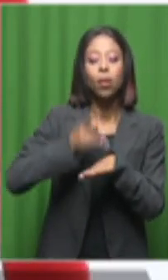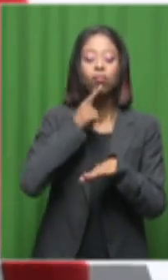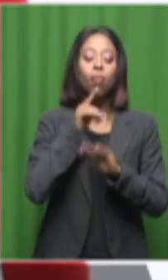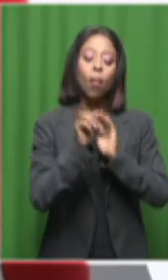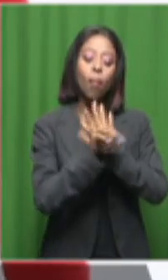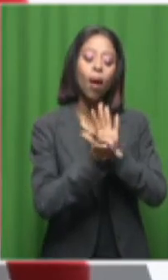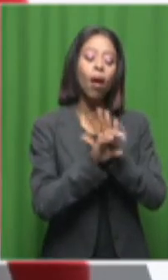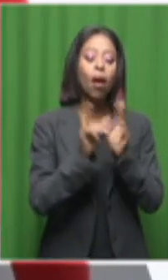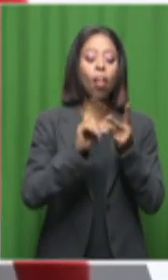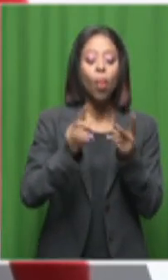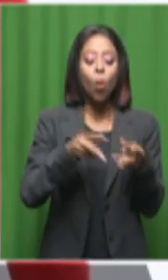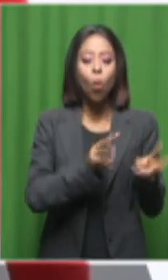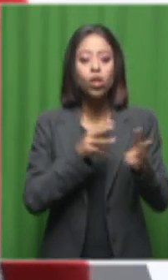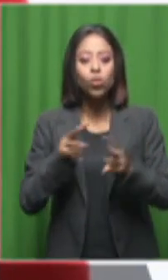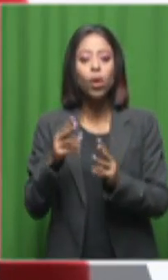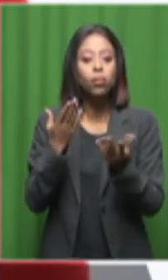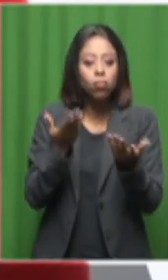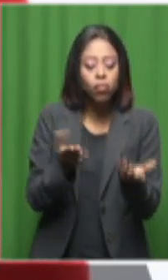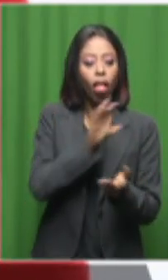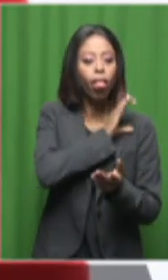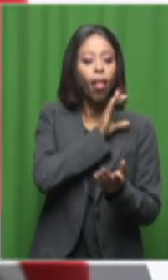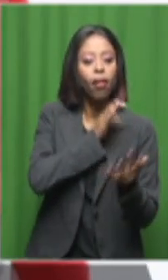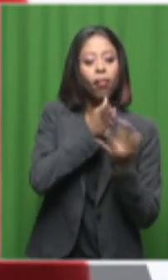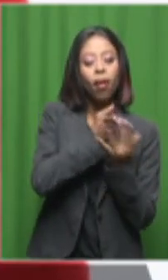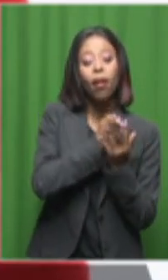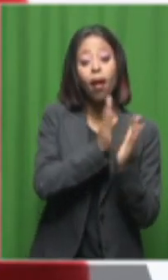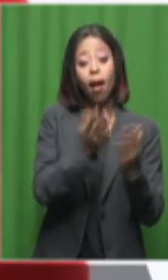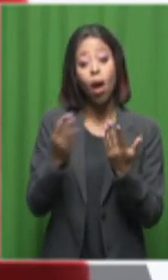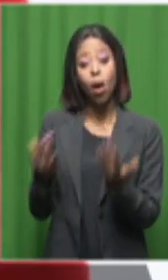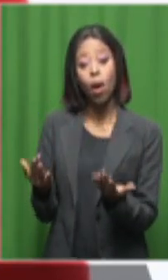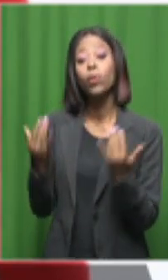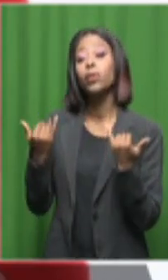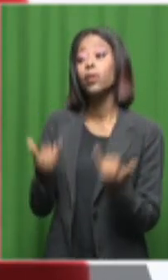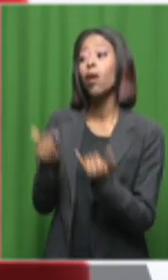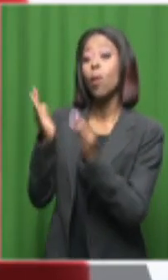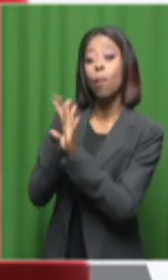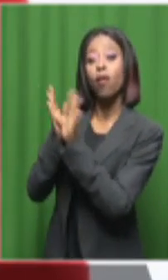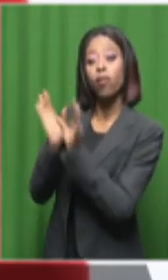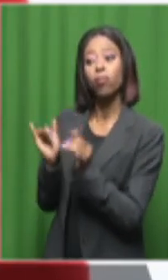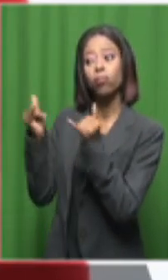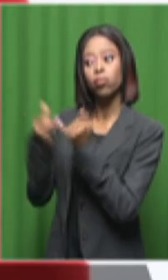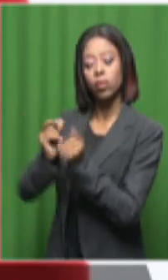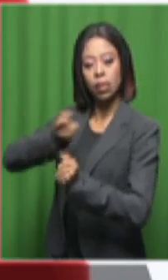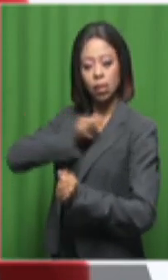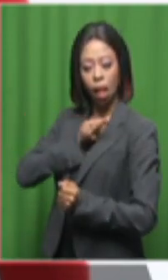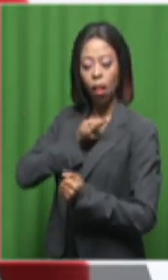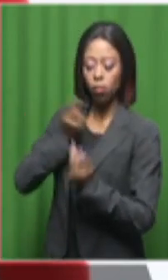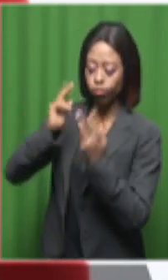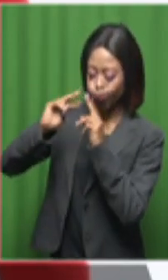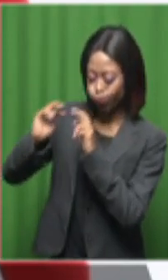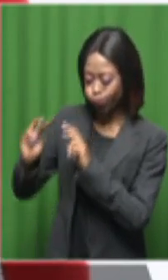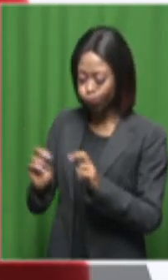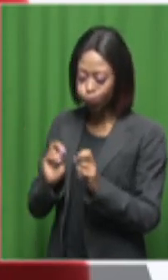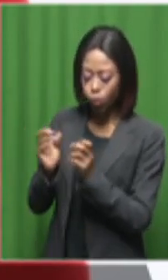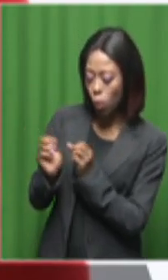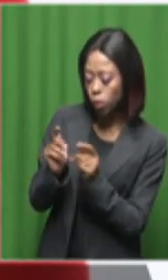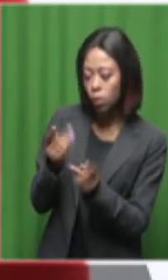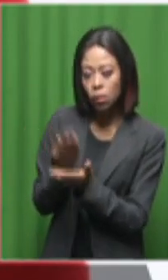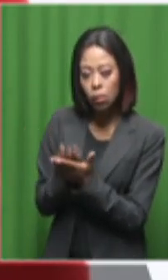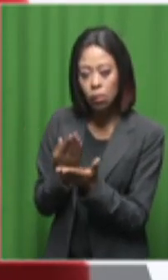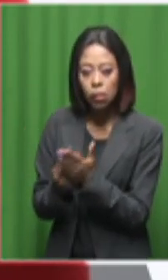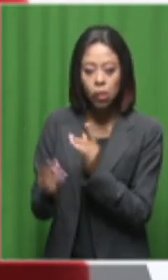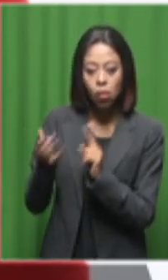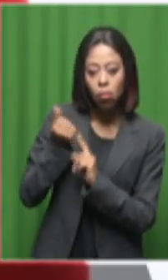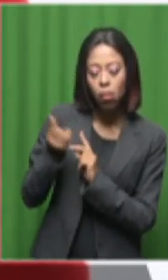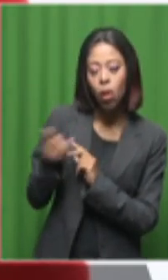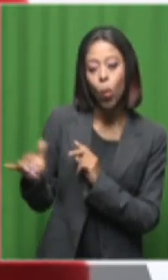market and commercial opportunities, and the private sector will move on their own to exploit those opportunities, but they'll be aided and